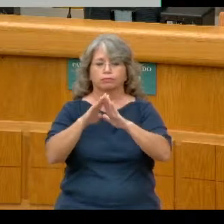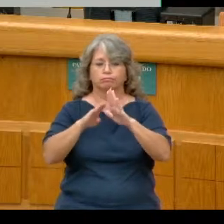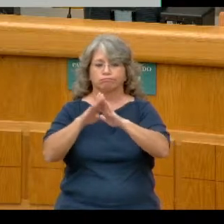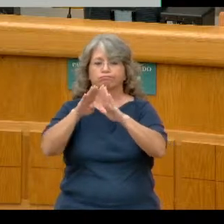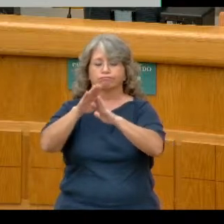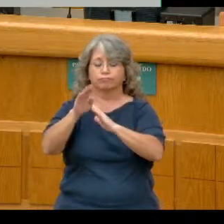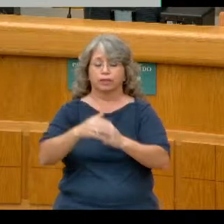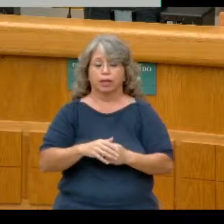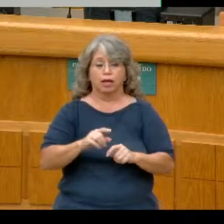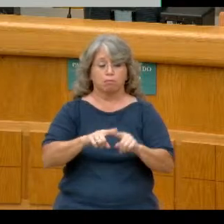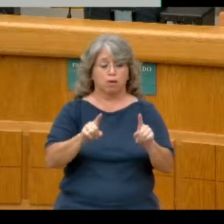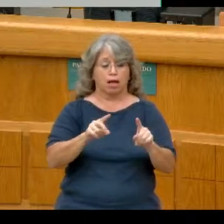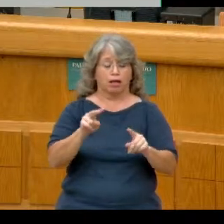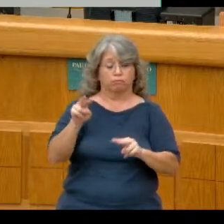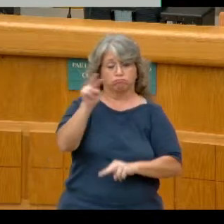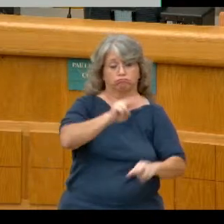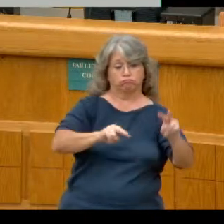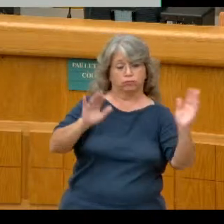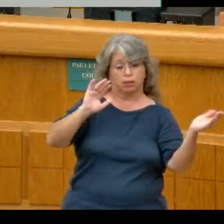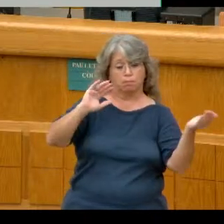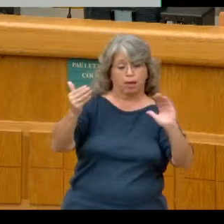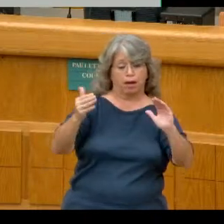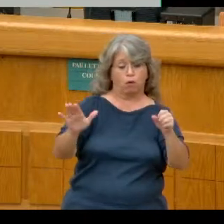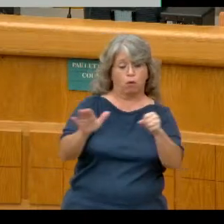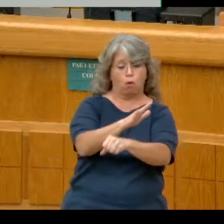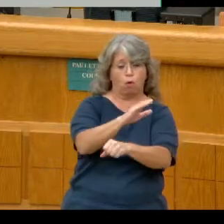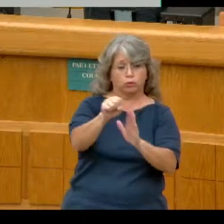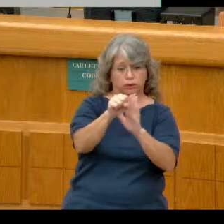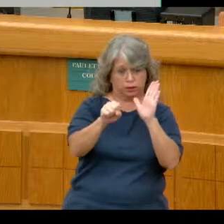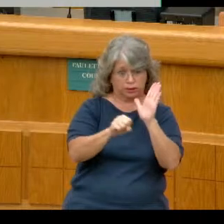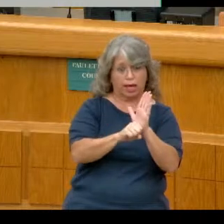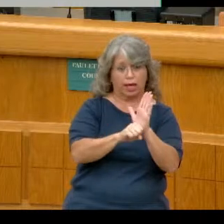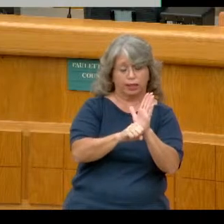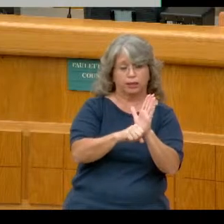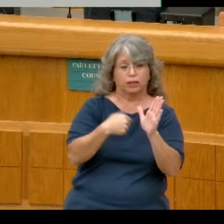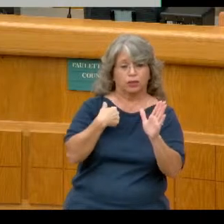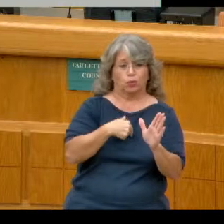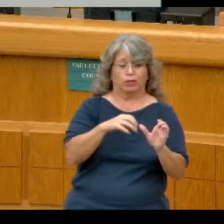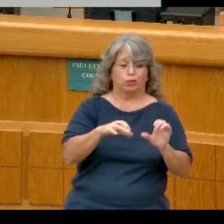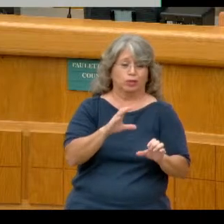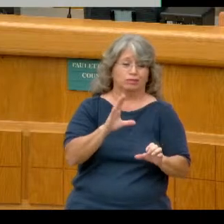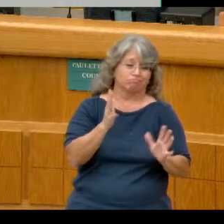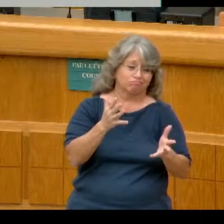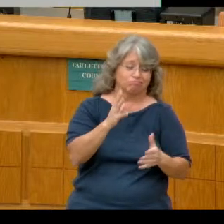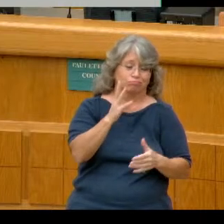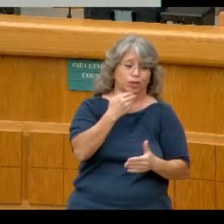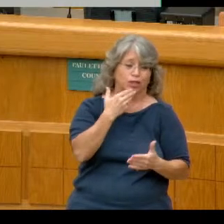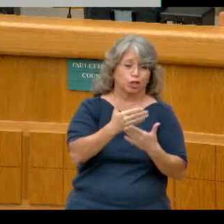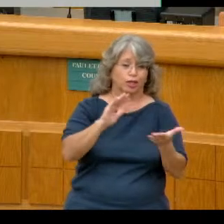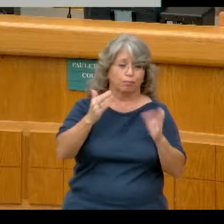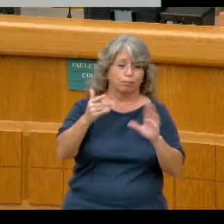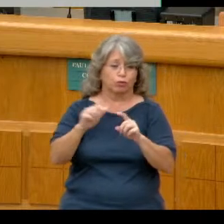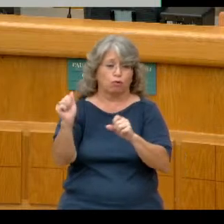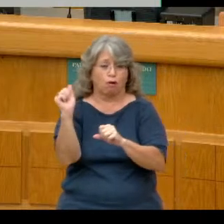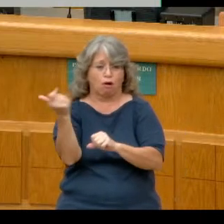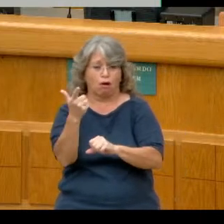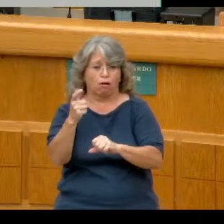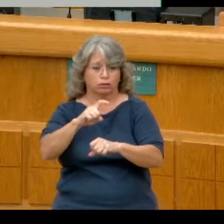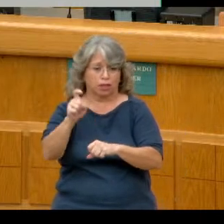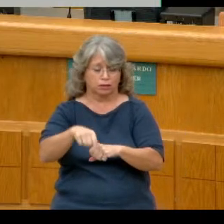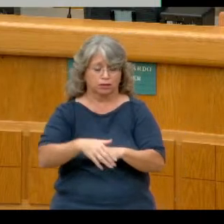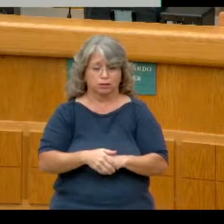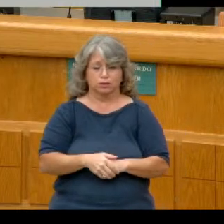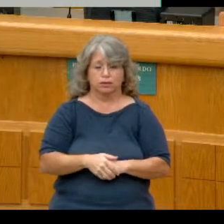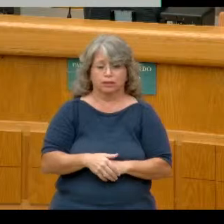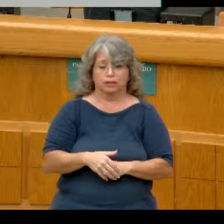doing pretty good right now compared to other parts of Texas. If you remember the huge outbreak that we had here in the summer in South Texas, it doesn't look so